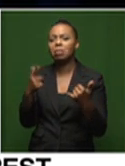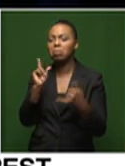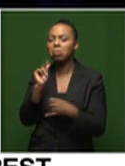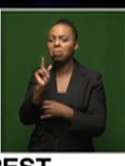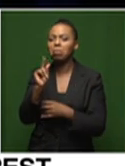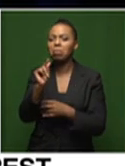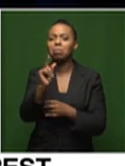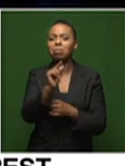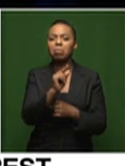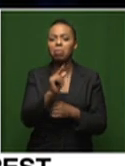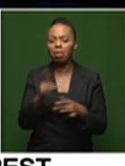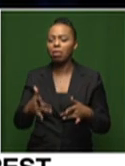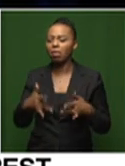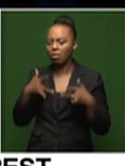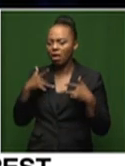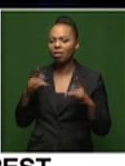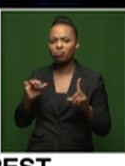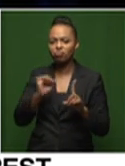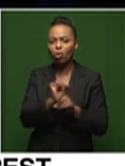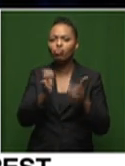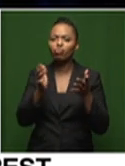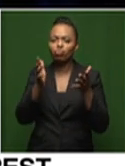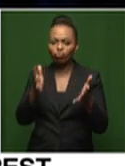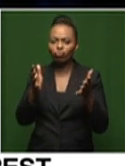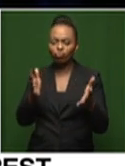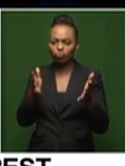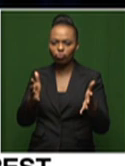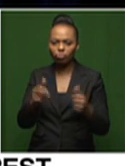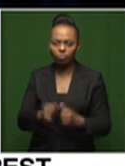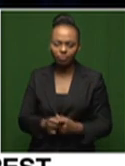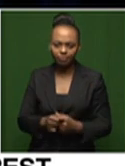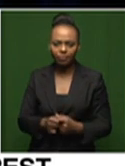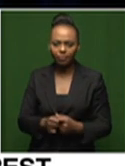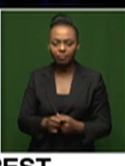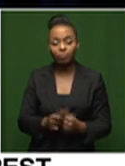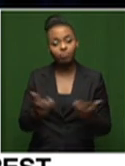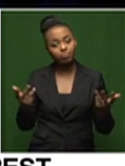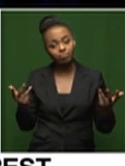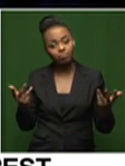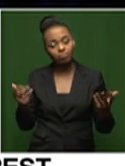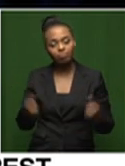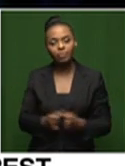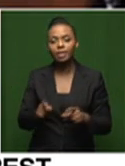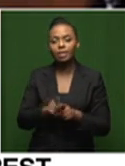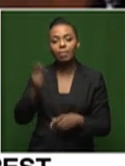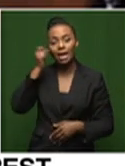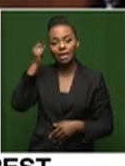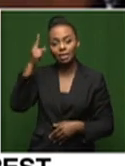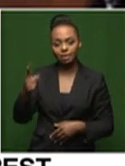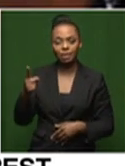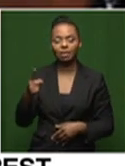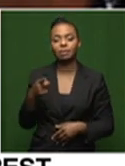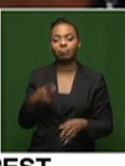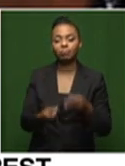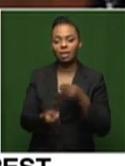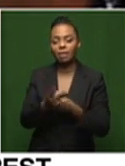in order to paint a better picture of this icon. But of course, we also understand that after this